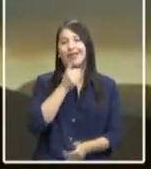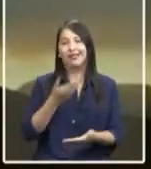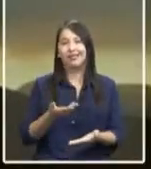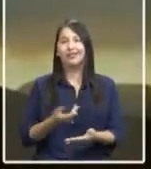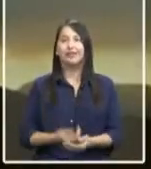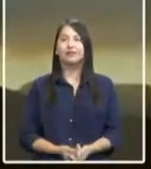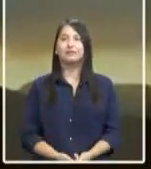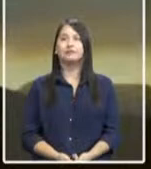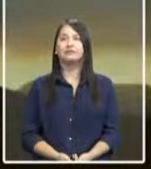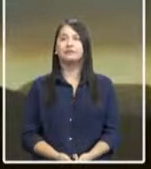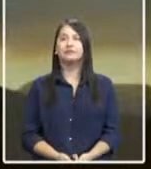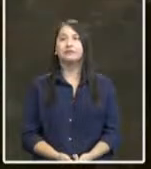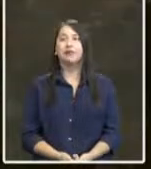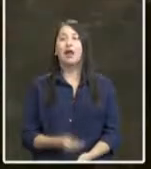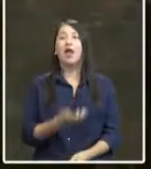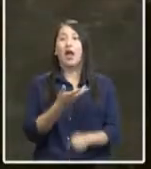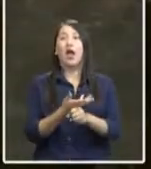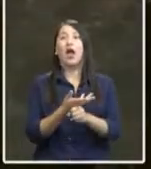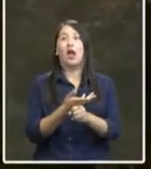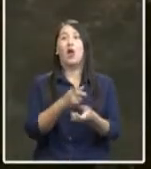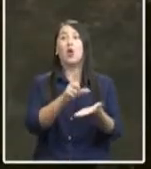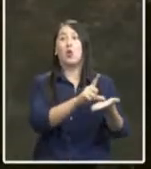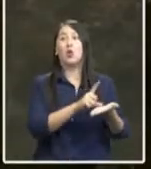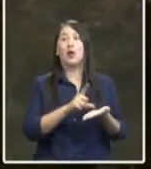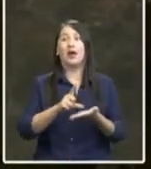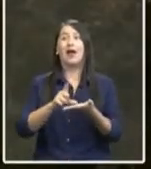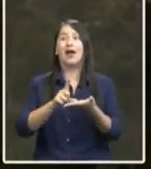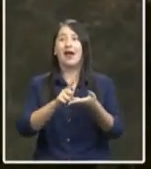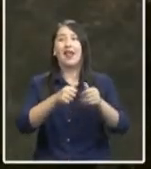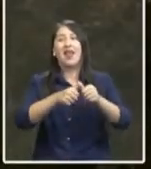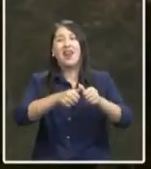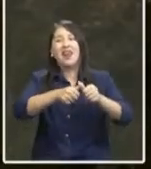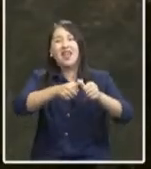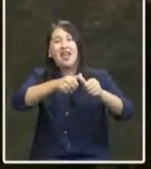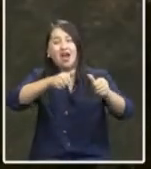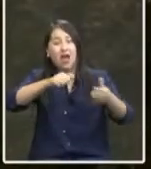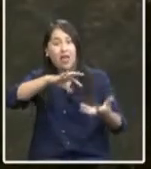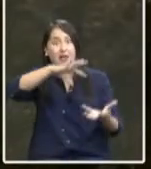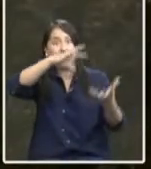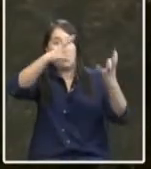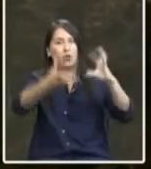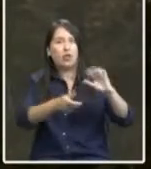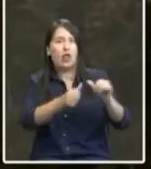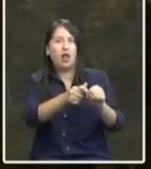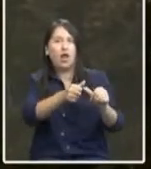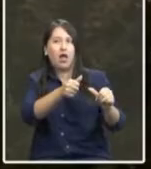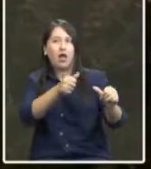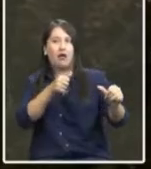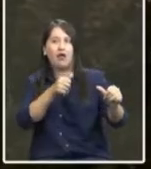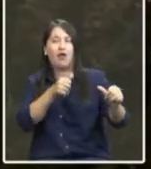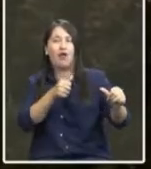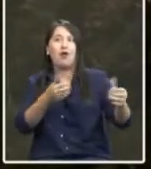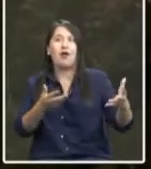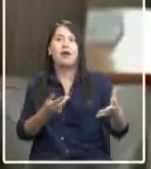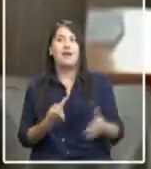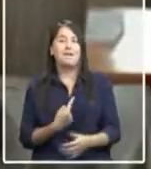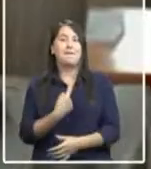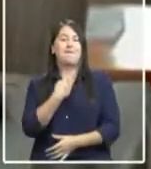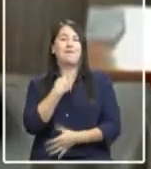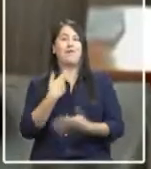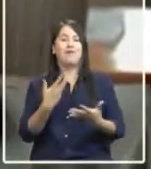Even in the most remote parts of the planet, the human impact is so